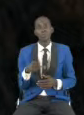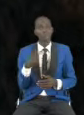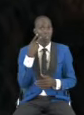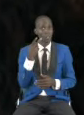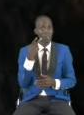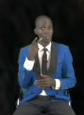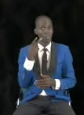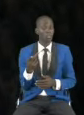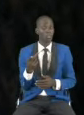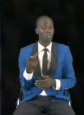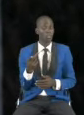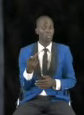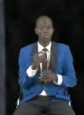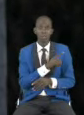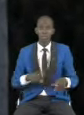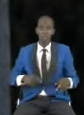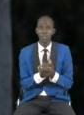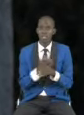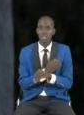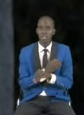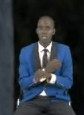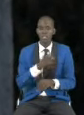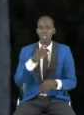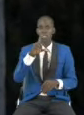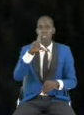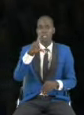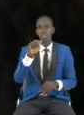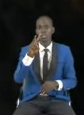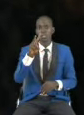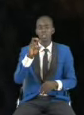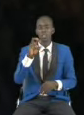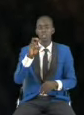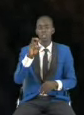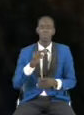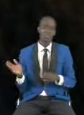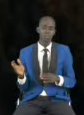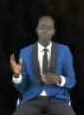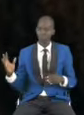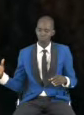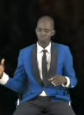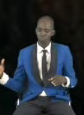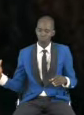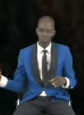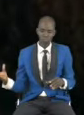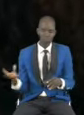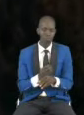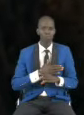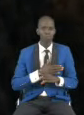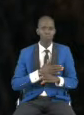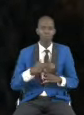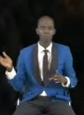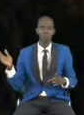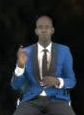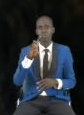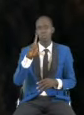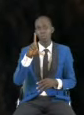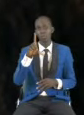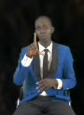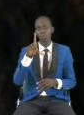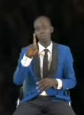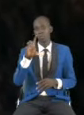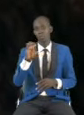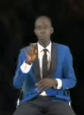take leaven away. Sweep leaven away. And that leaven